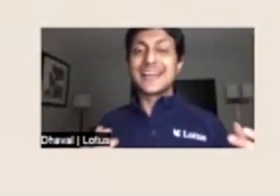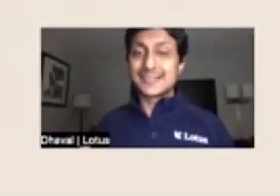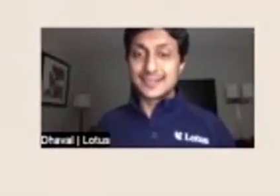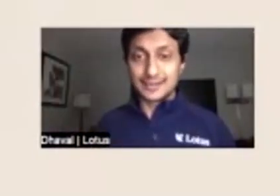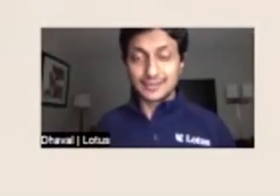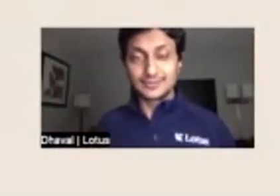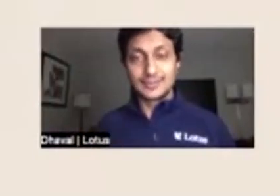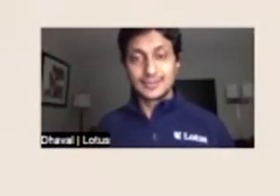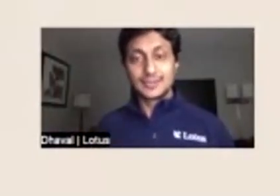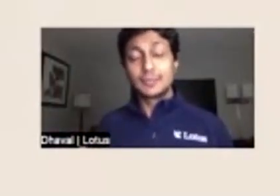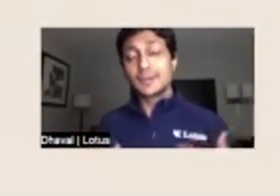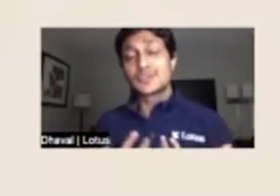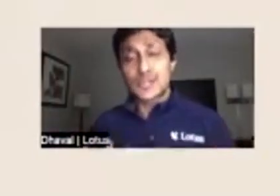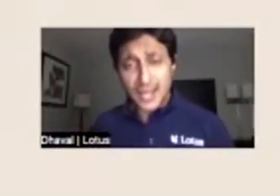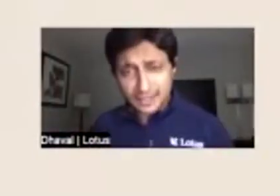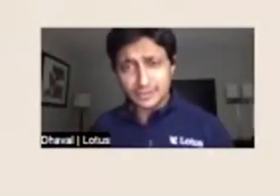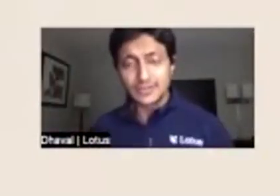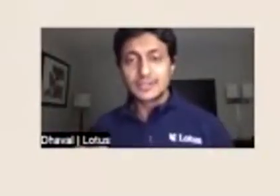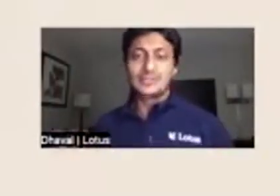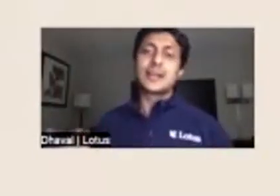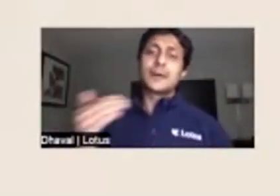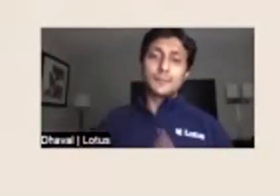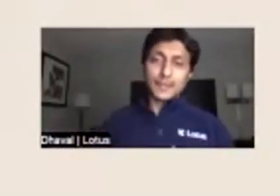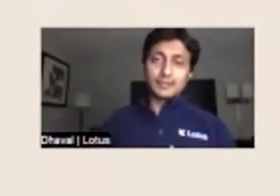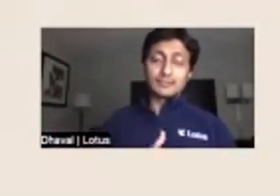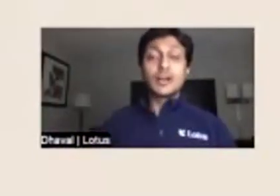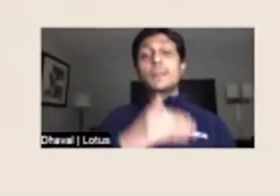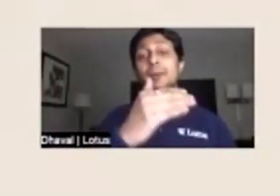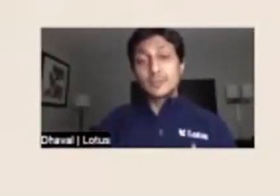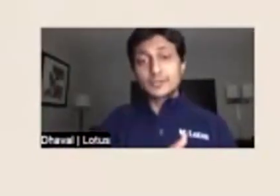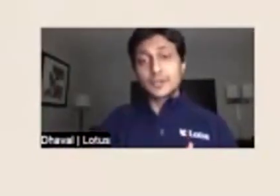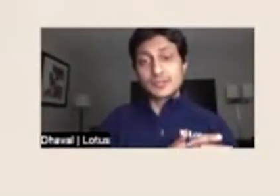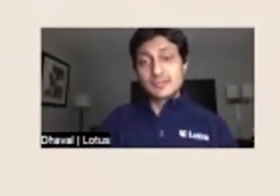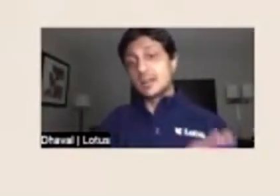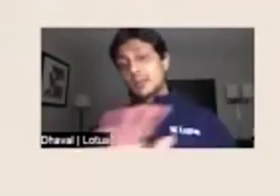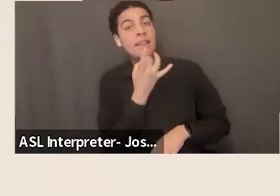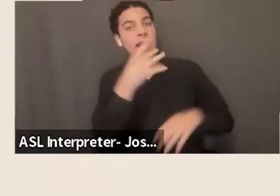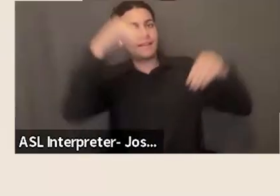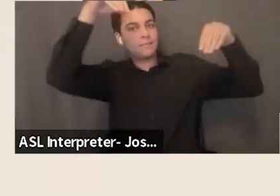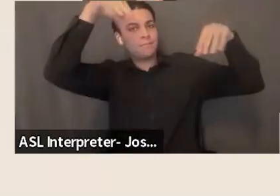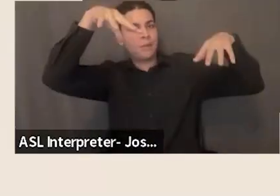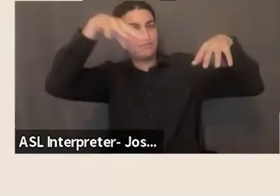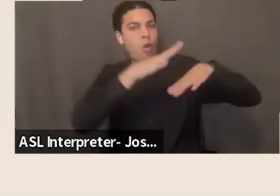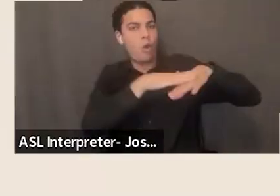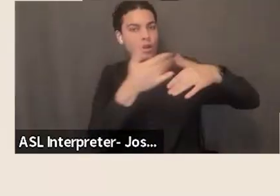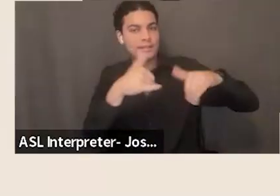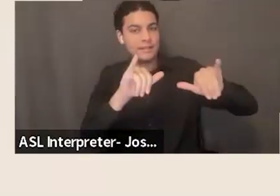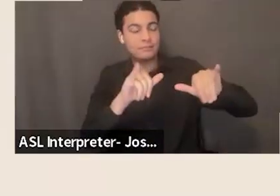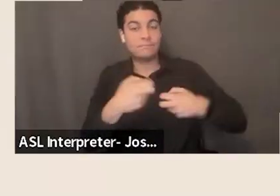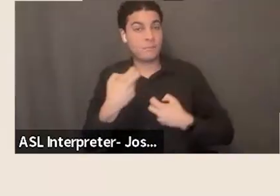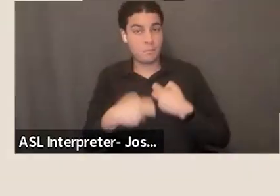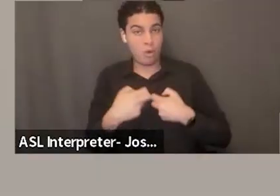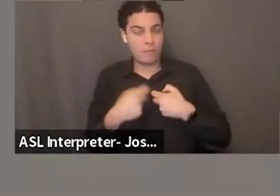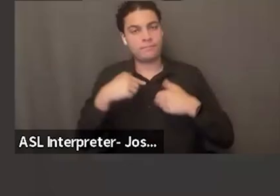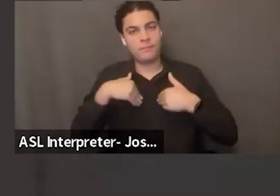on accidentally. But I was too tired to climb out of bed, hop onto my crutches, hobble 10 feet, turn off the light, and vice